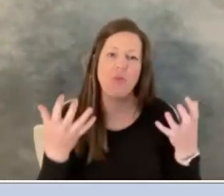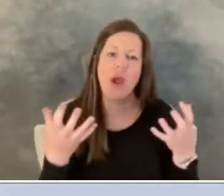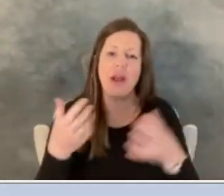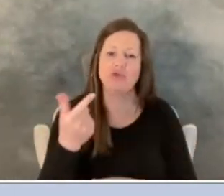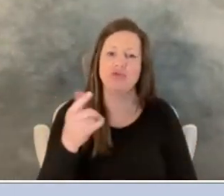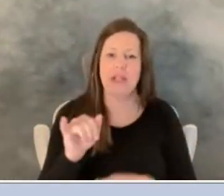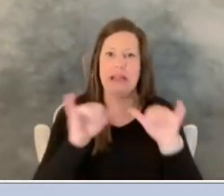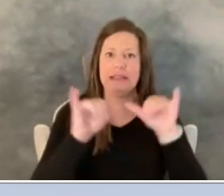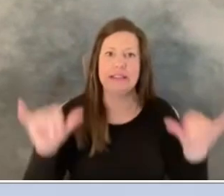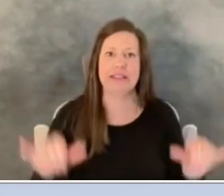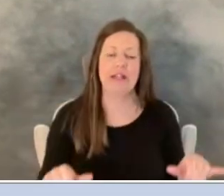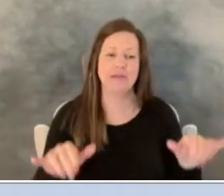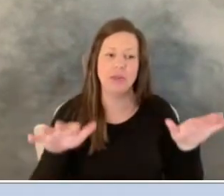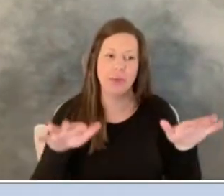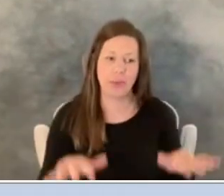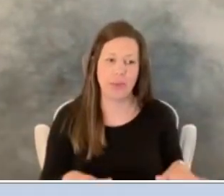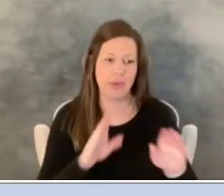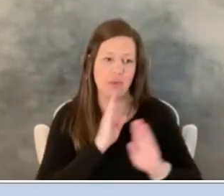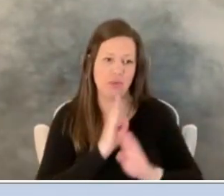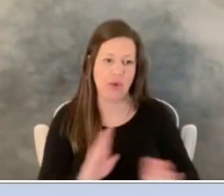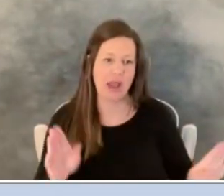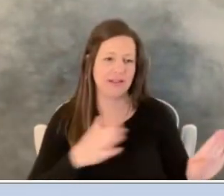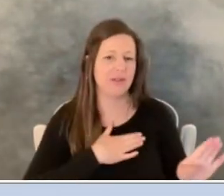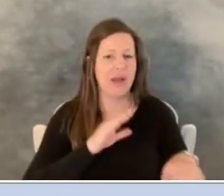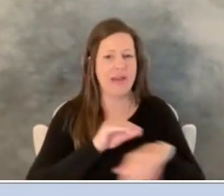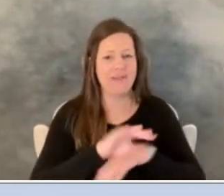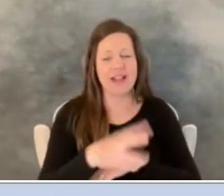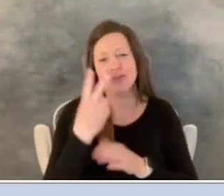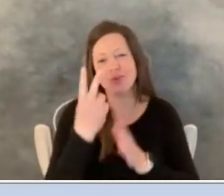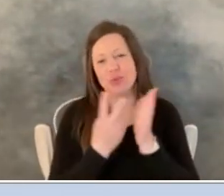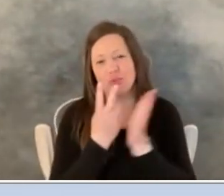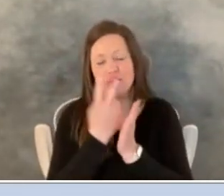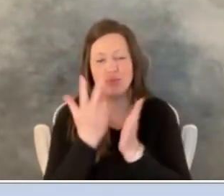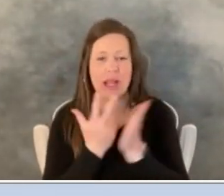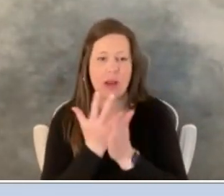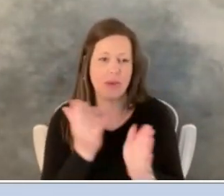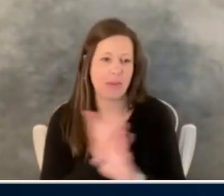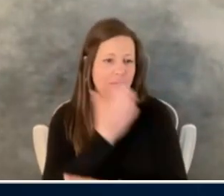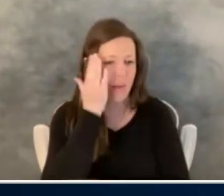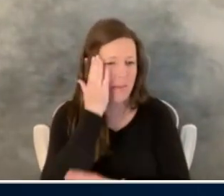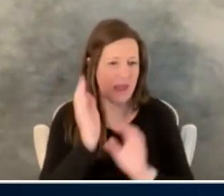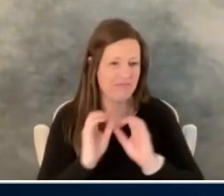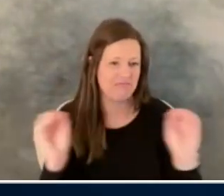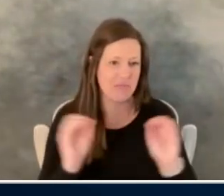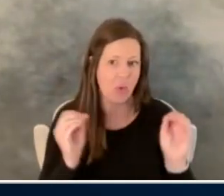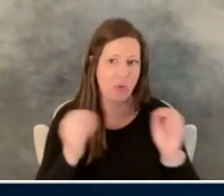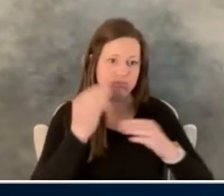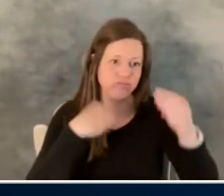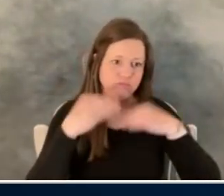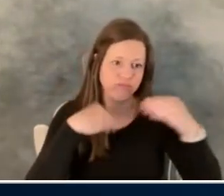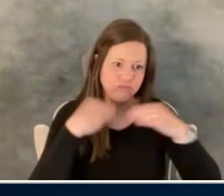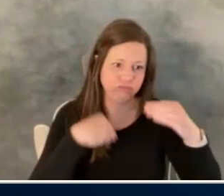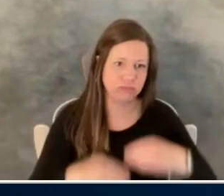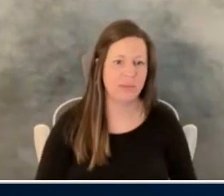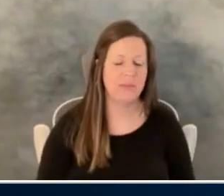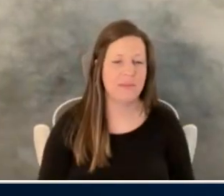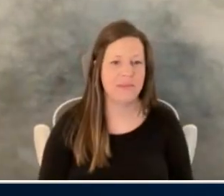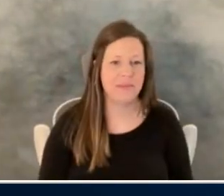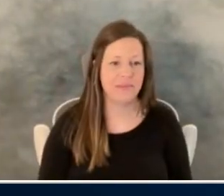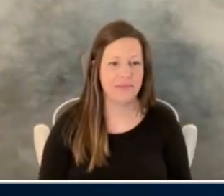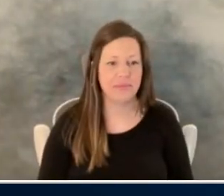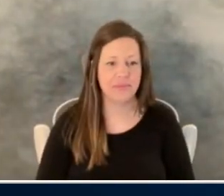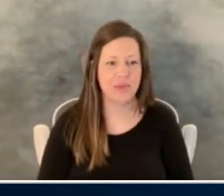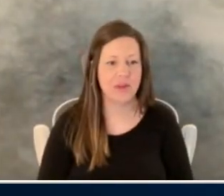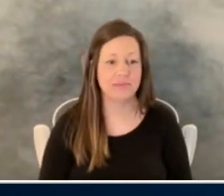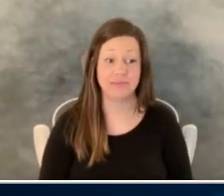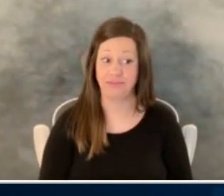down. So my advice is 2 or 3 hours before bedtime, no heavy meal. What about an hour away from electronics